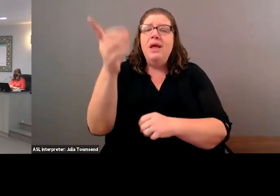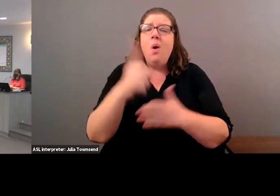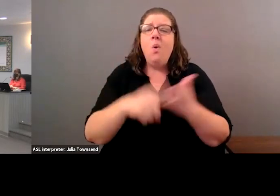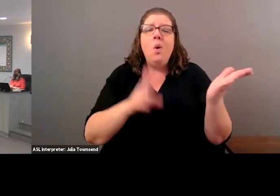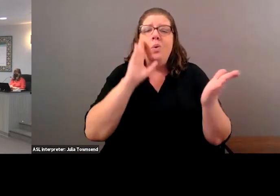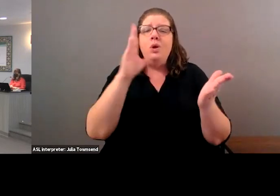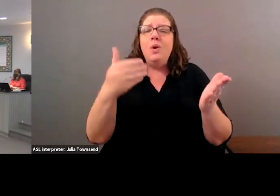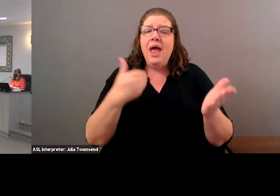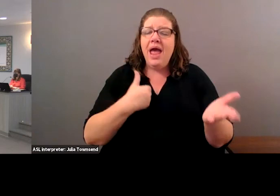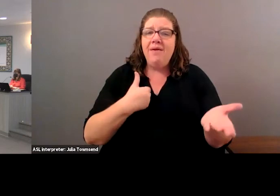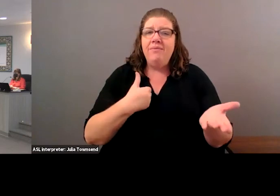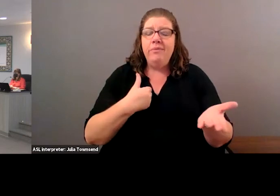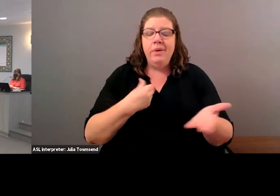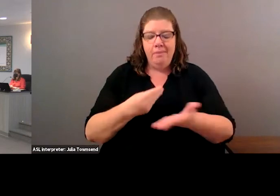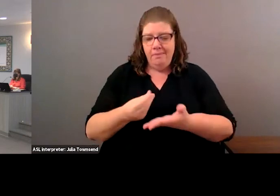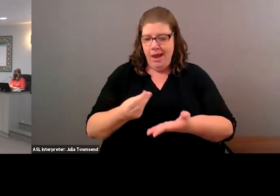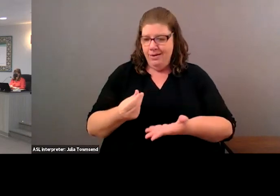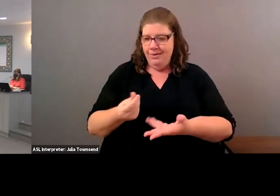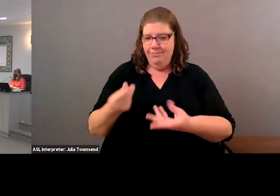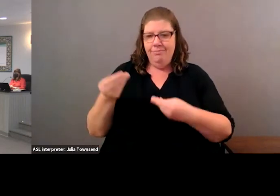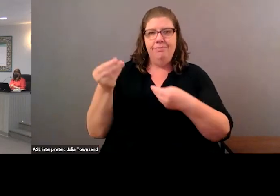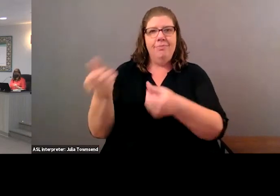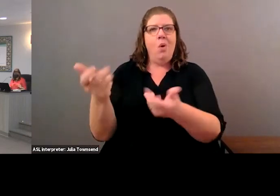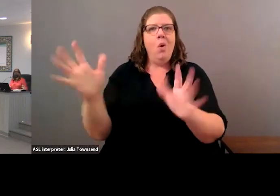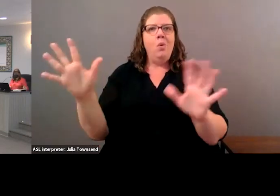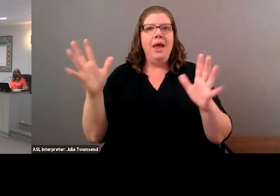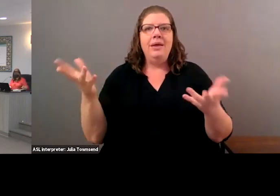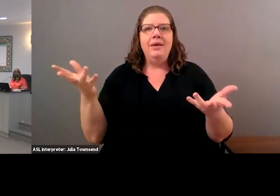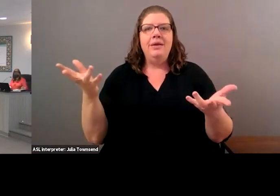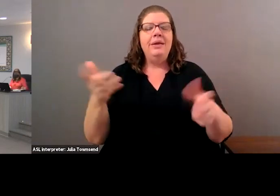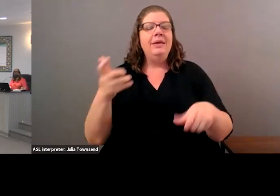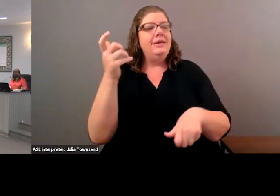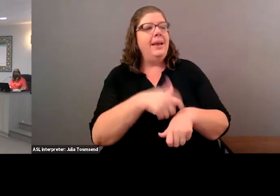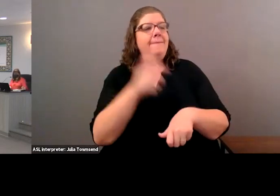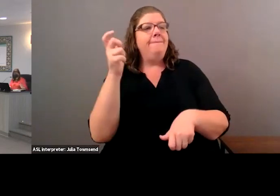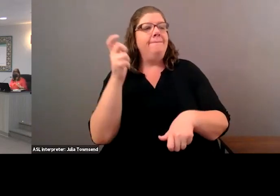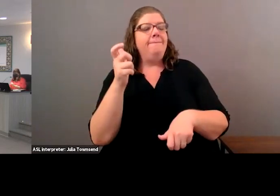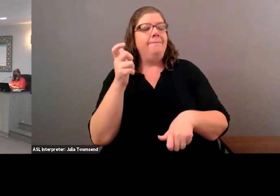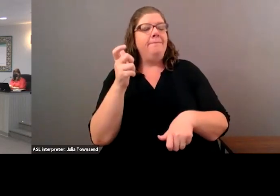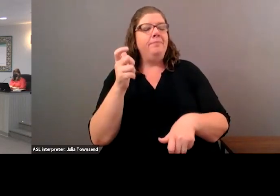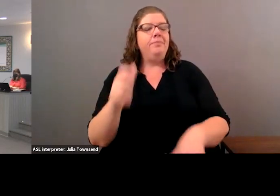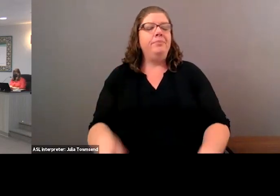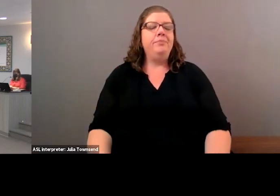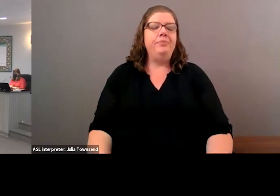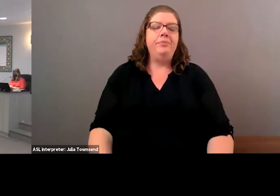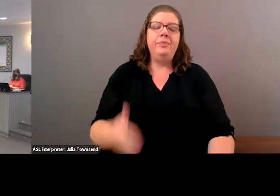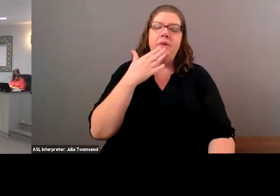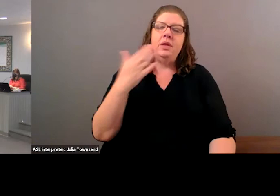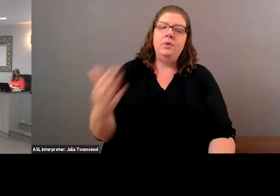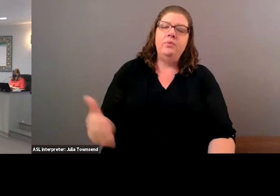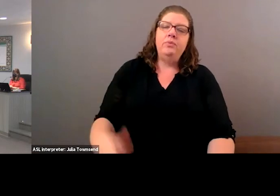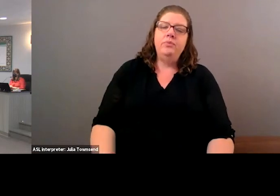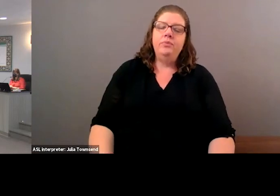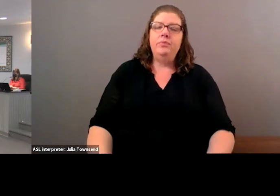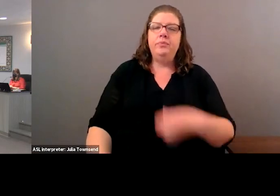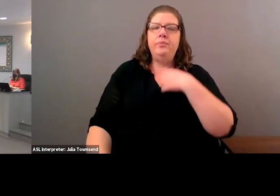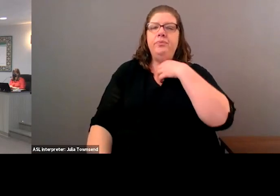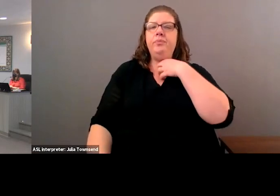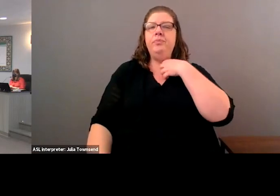The money that you got, and you'd have spent it. You aren't going to do that. Thank you. Fine, thank you.